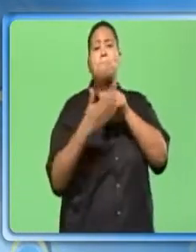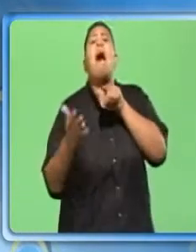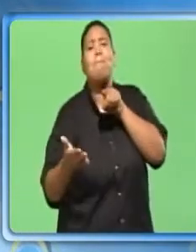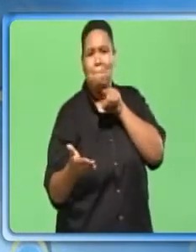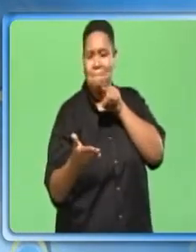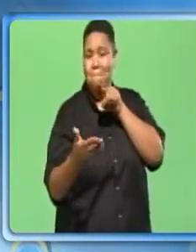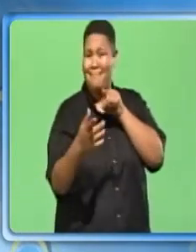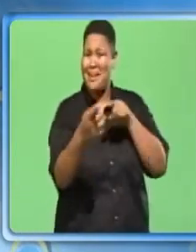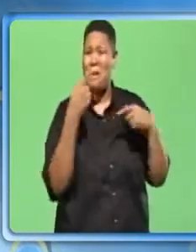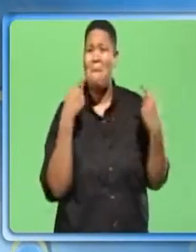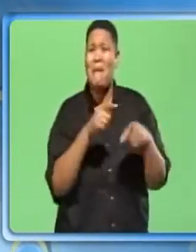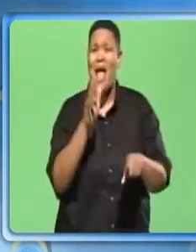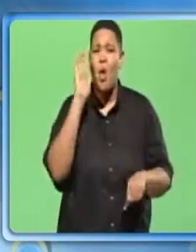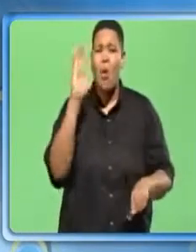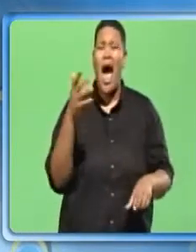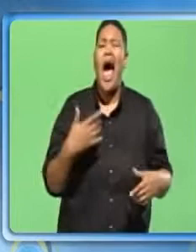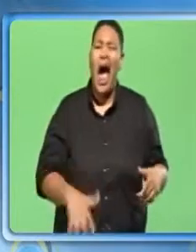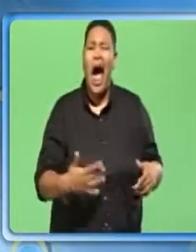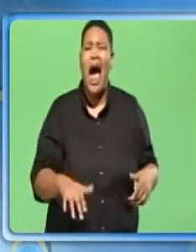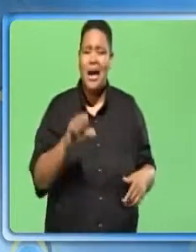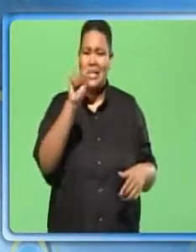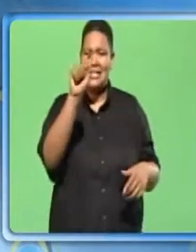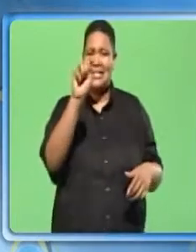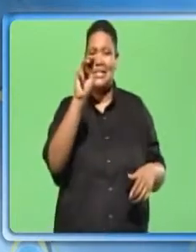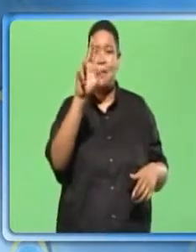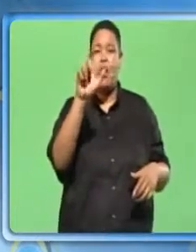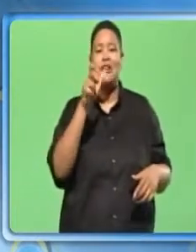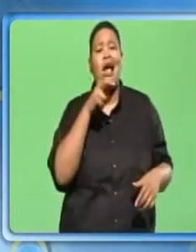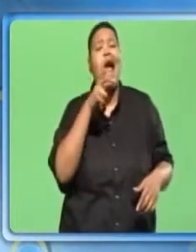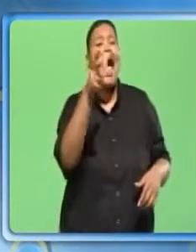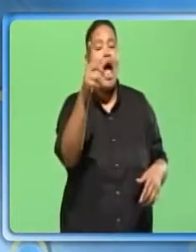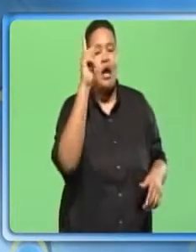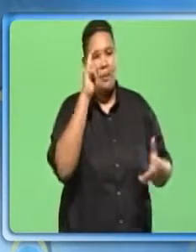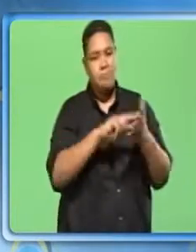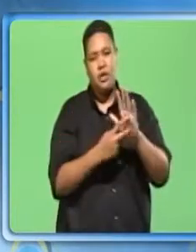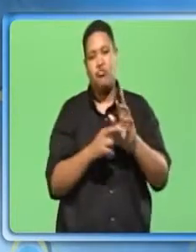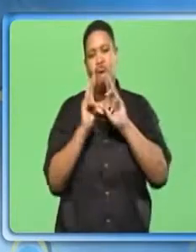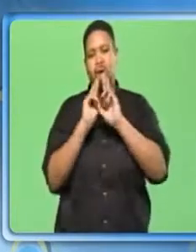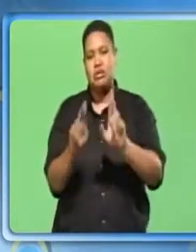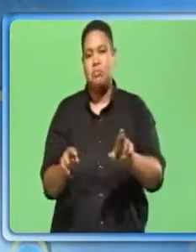The pain would be the stimulus, and the crying out would be the response.